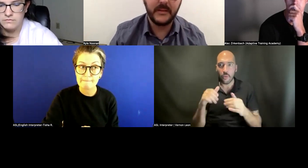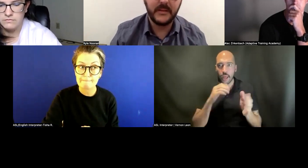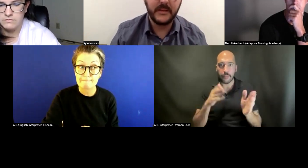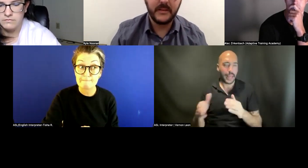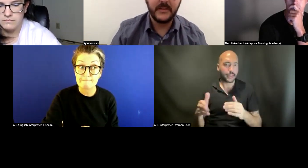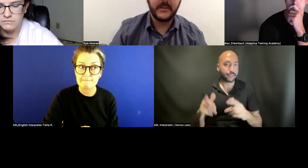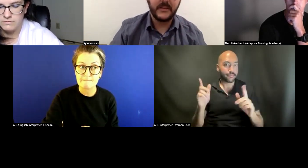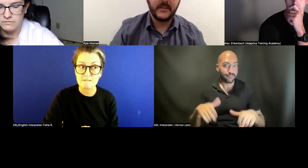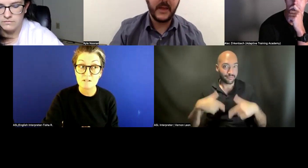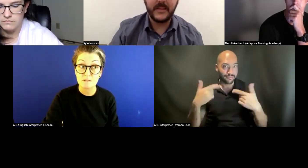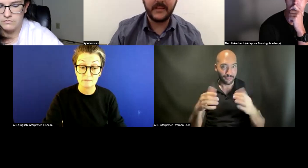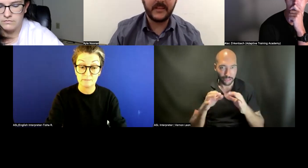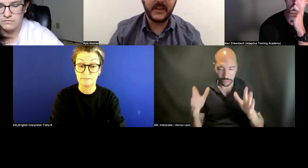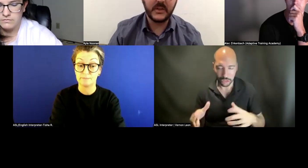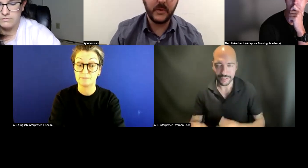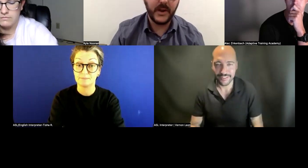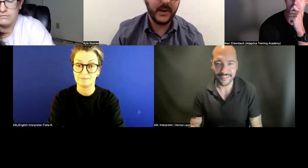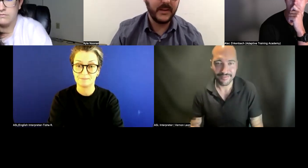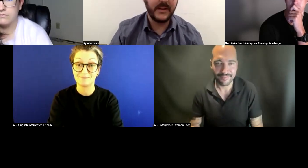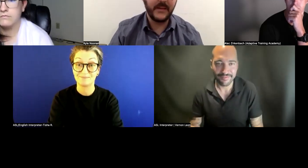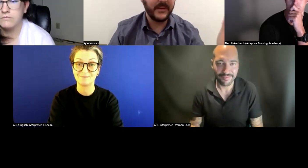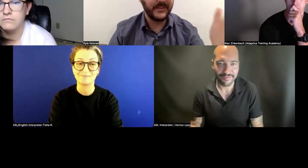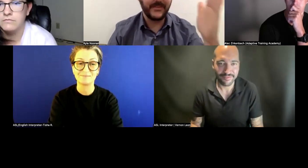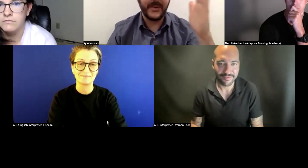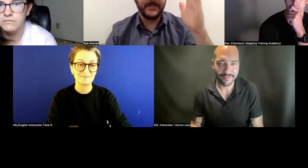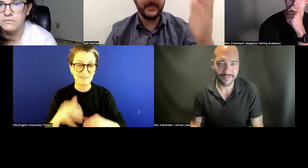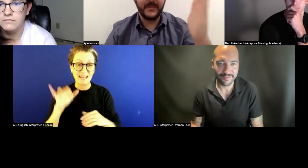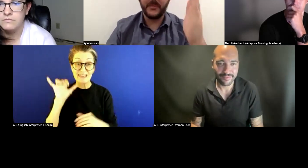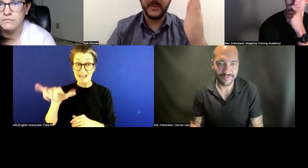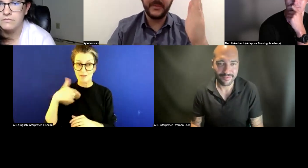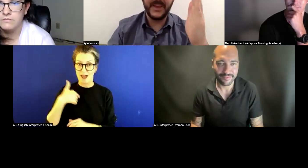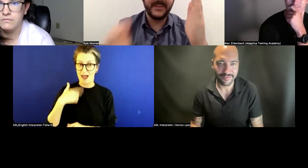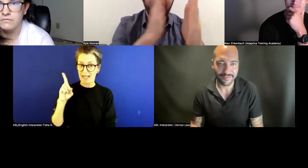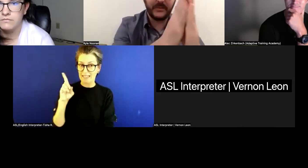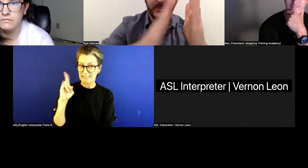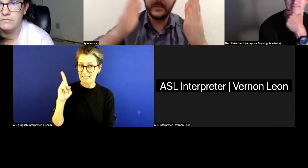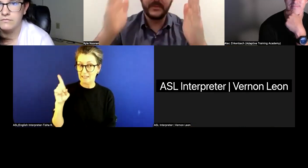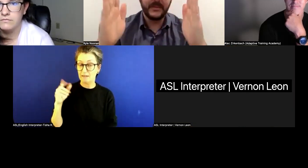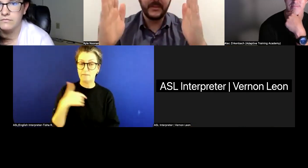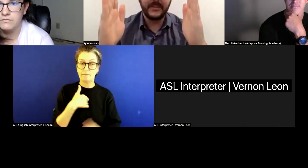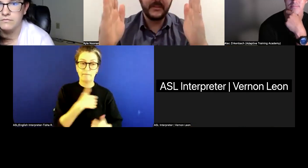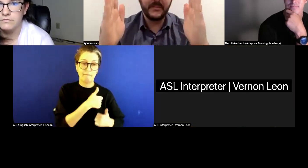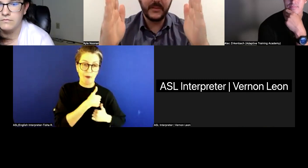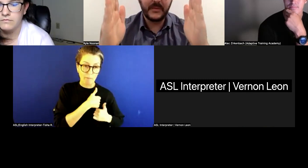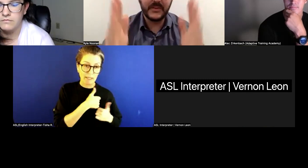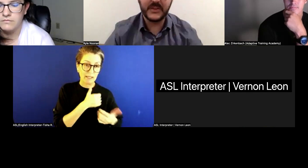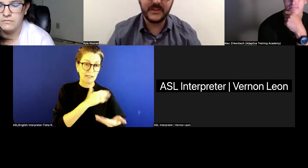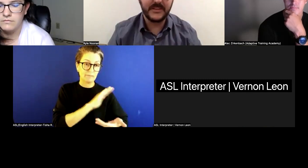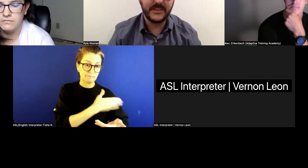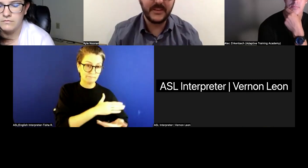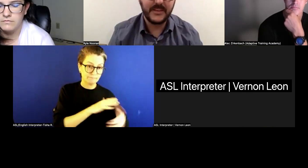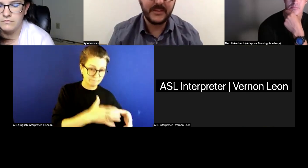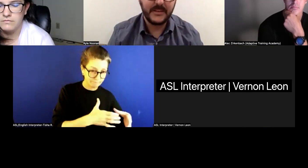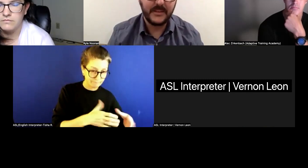unplanned. And that's essentially what I did. I went from army band to symphony